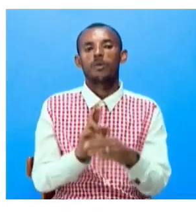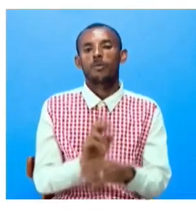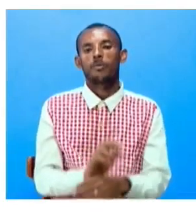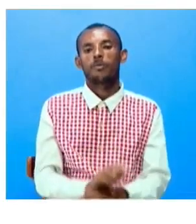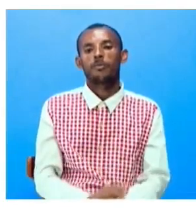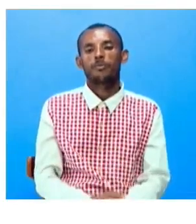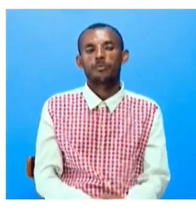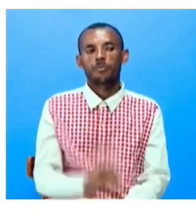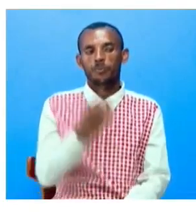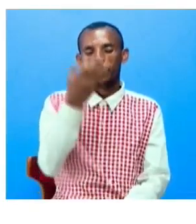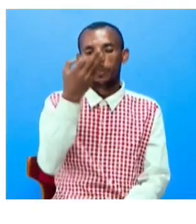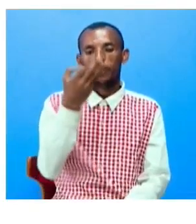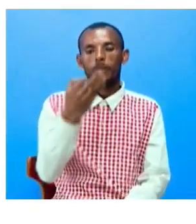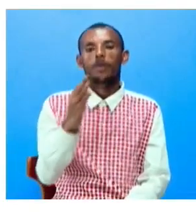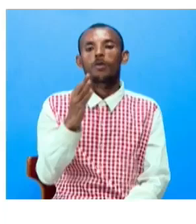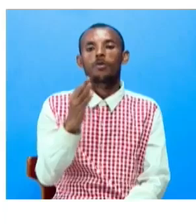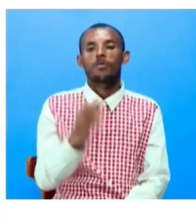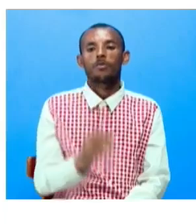of